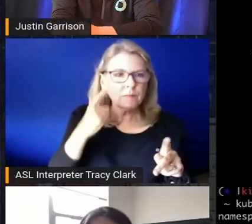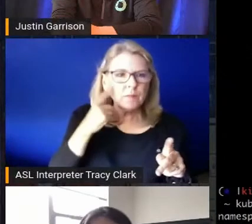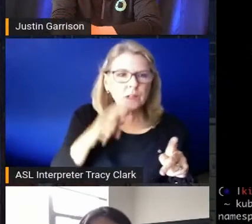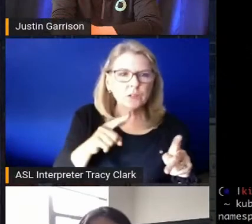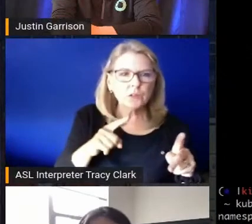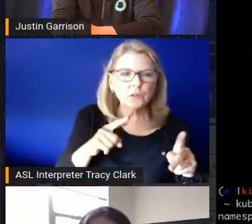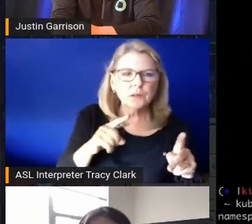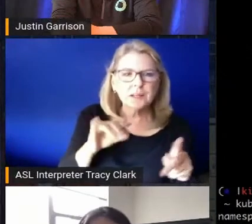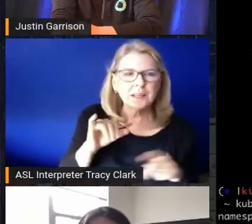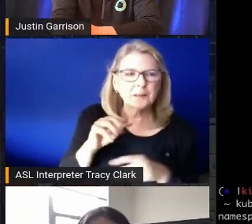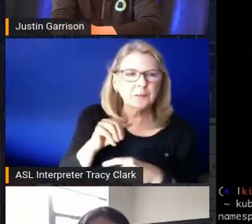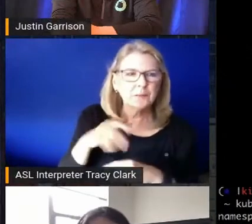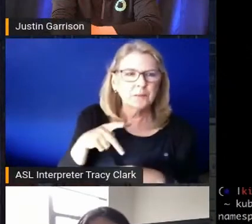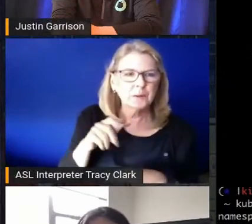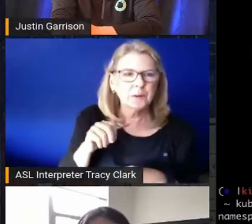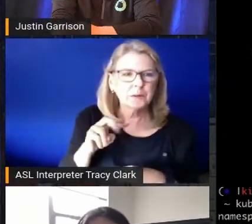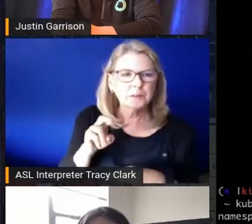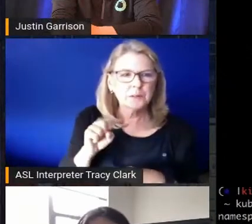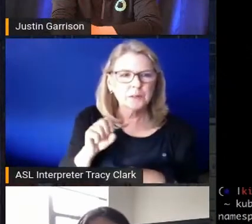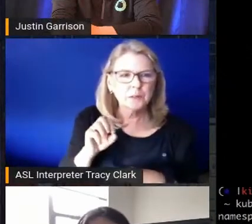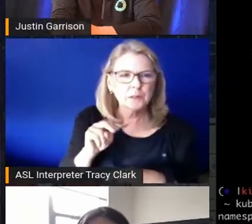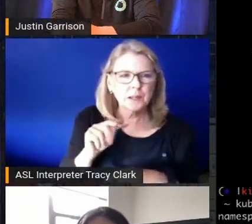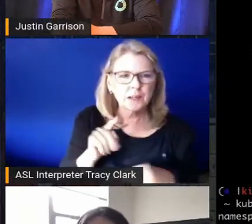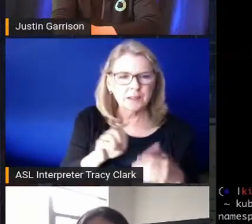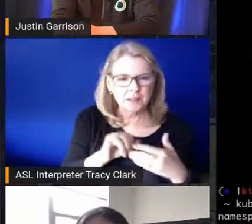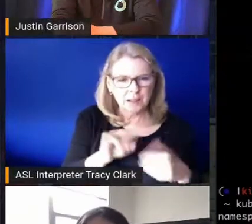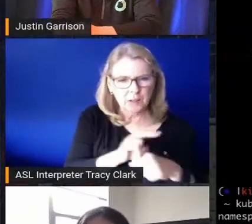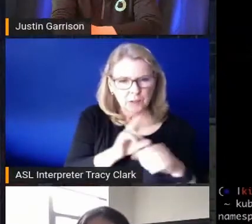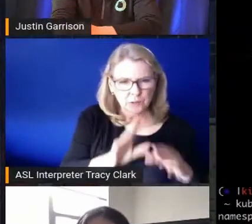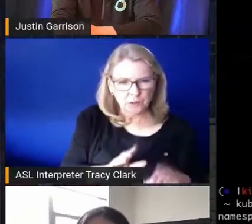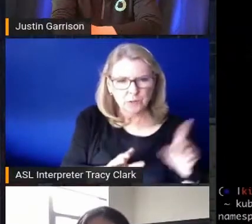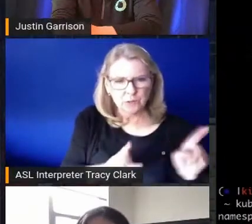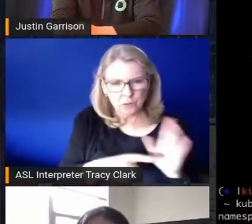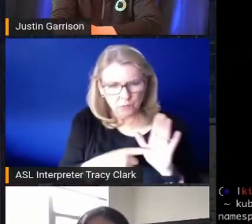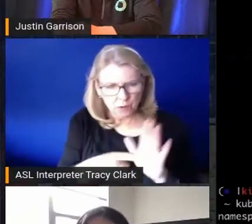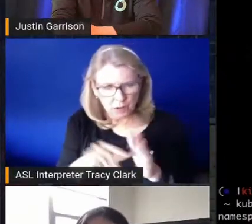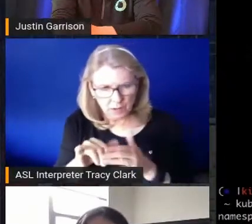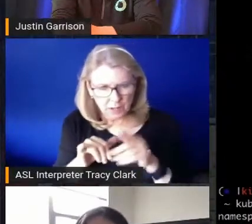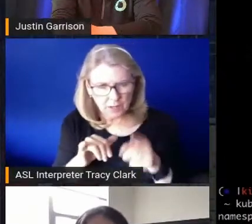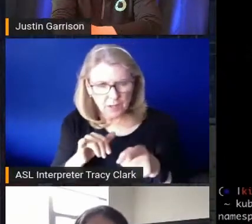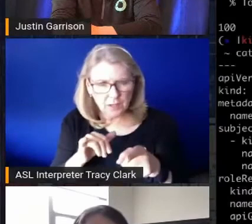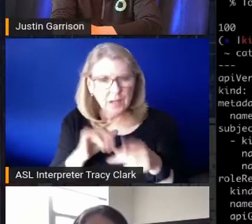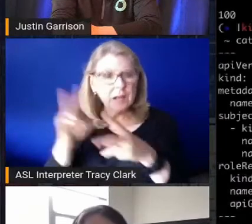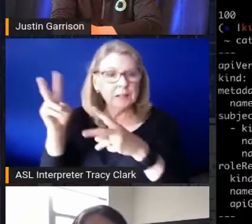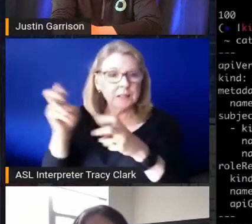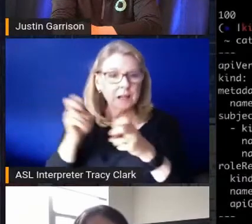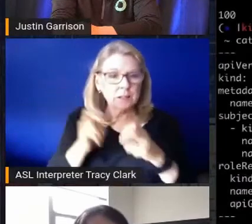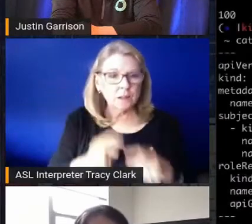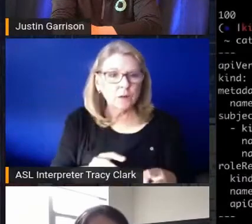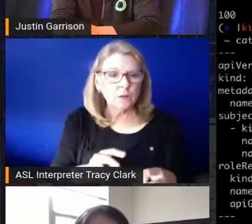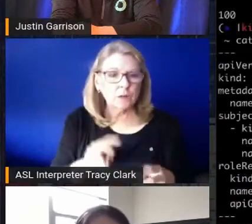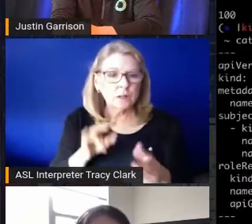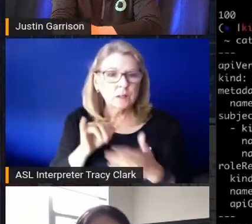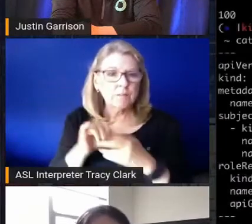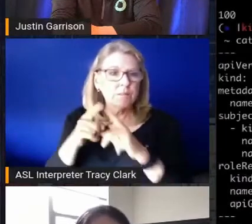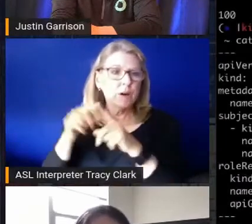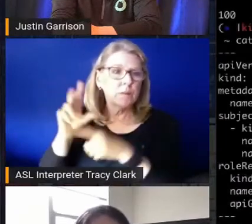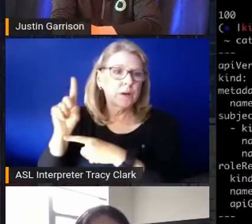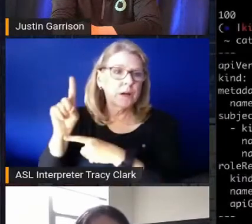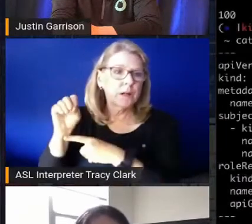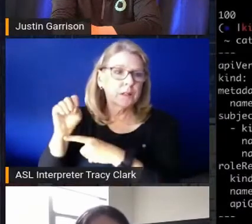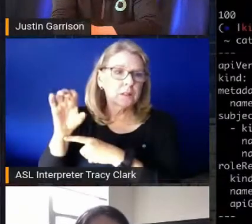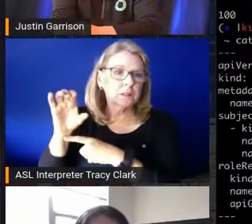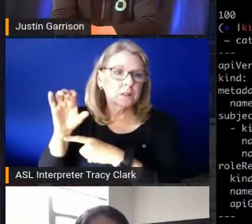documentation, we provide a sample manifest file so you can follow there. So just download the example from the documentation